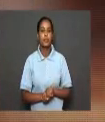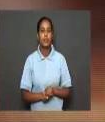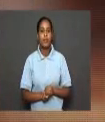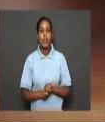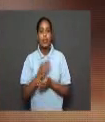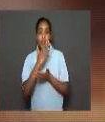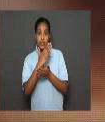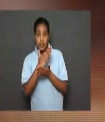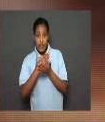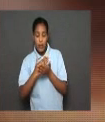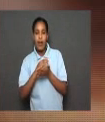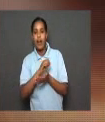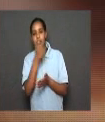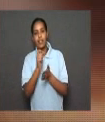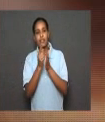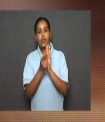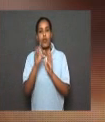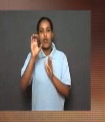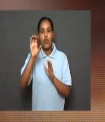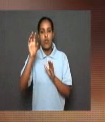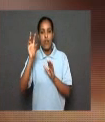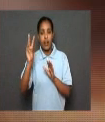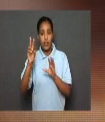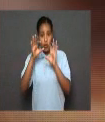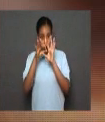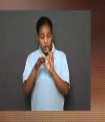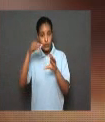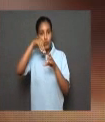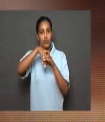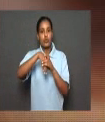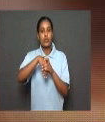Some other examples of covalent compounds include